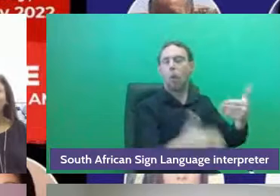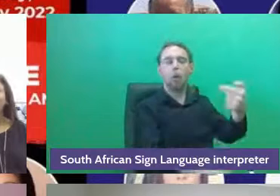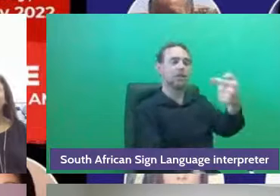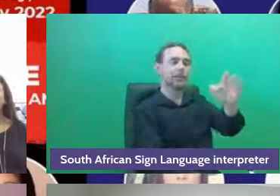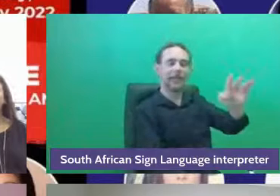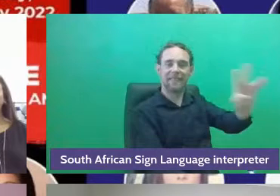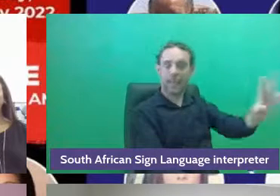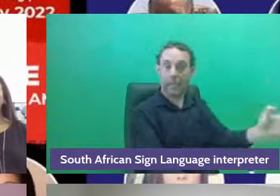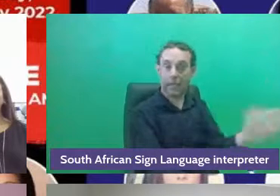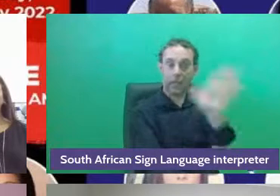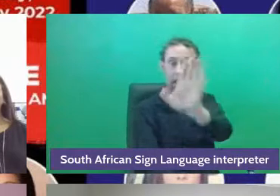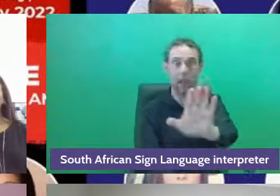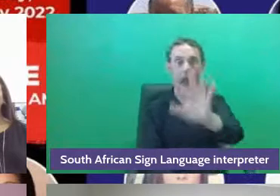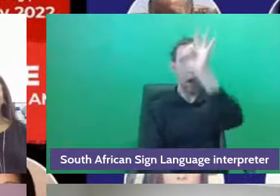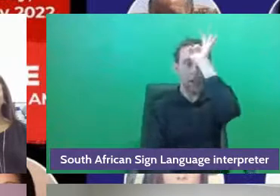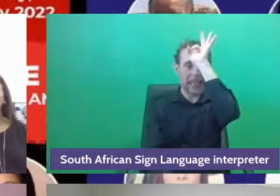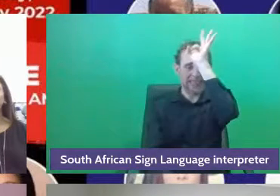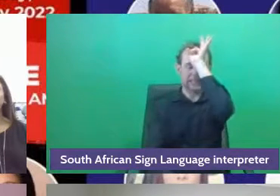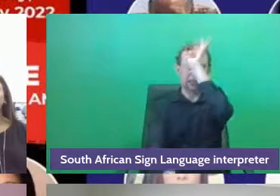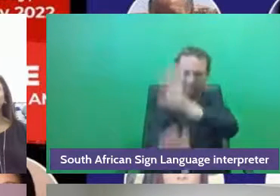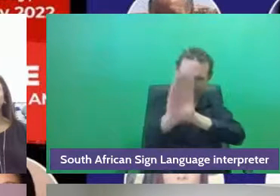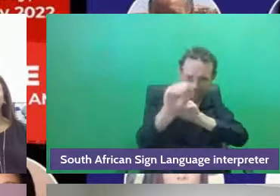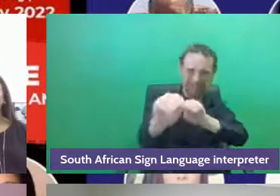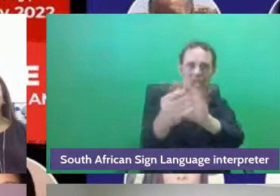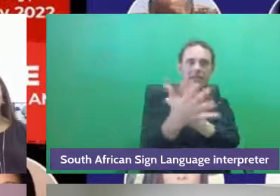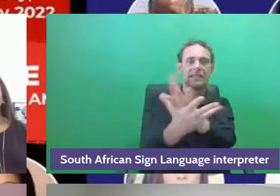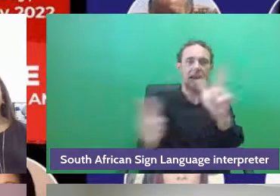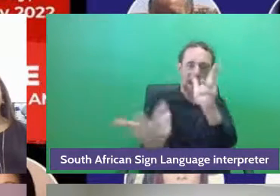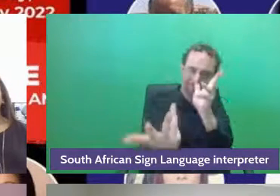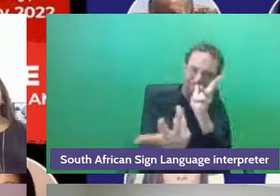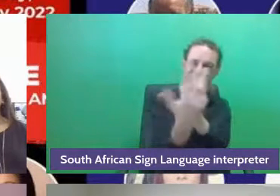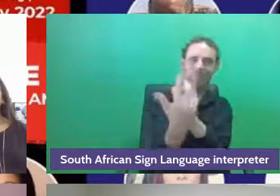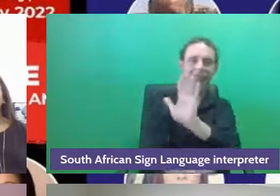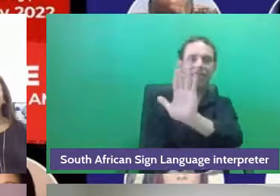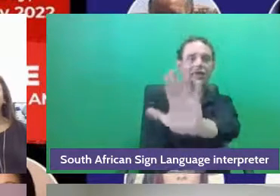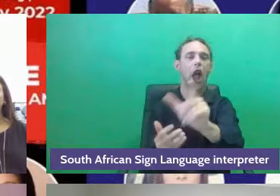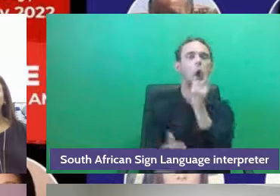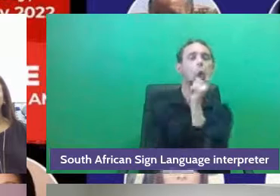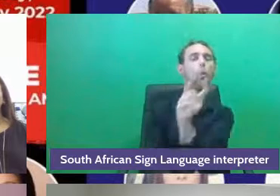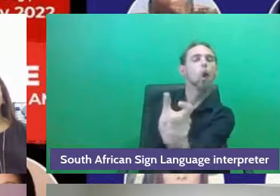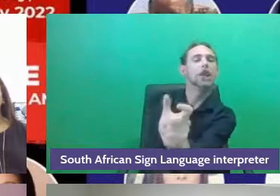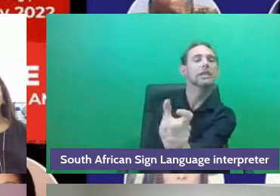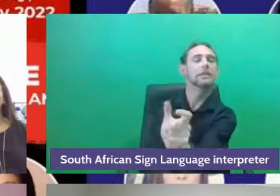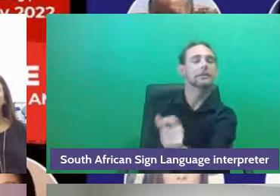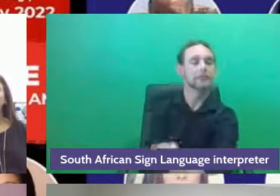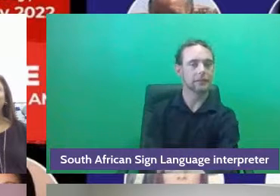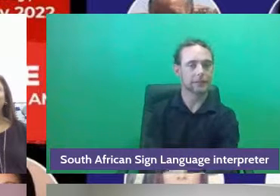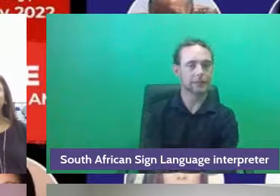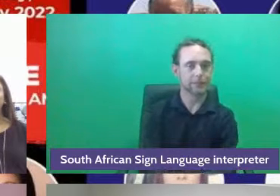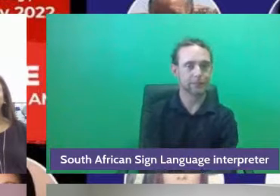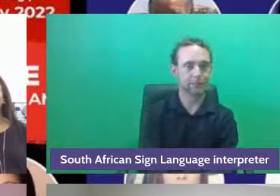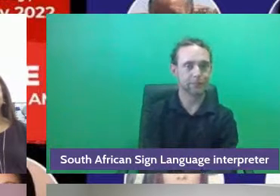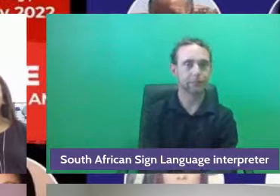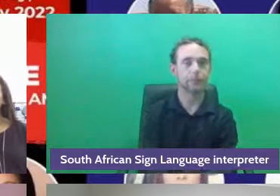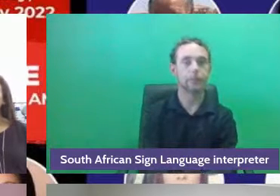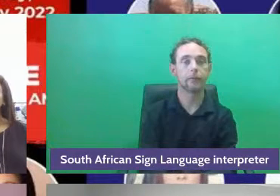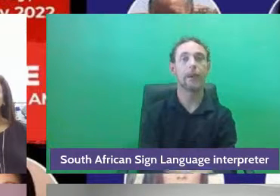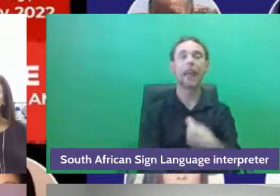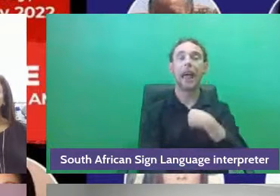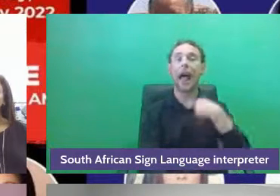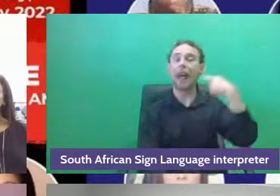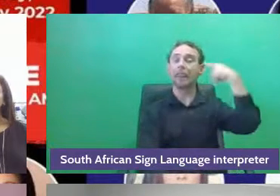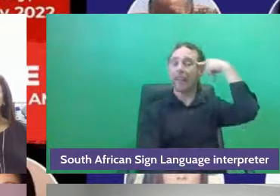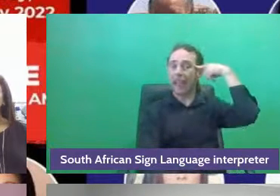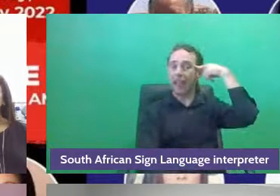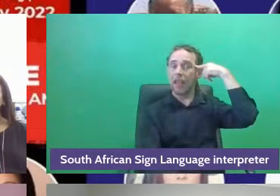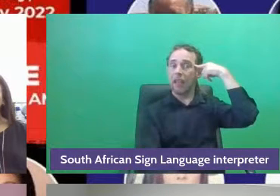signs specific to the reporting procedures of the criminal justice system, the court procedures, etc. And I think the ultimate